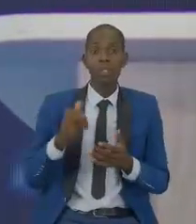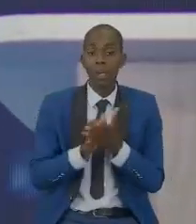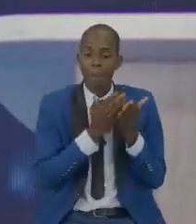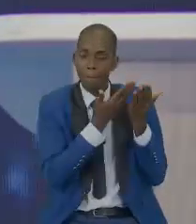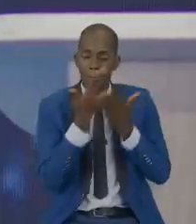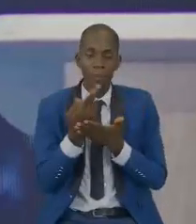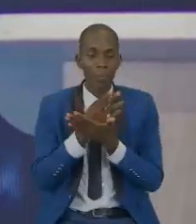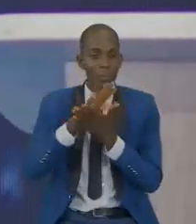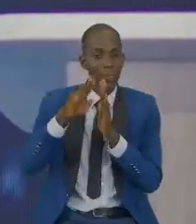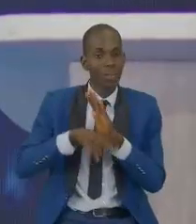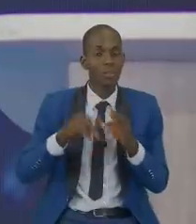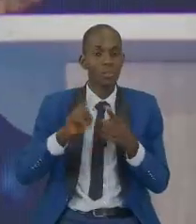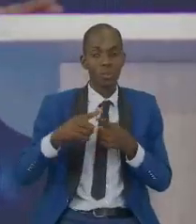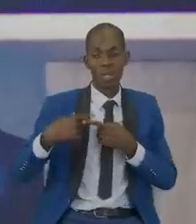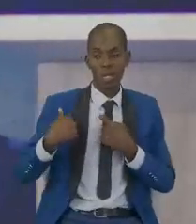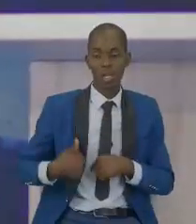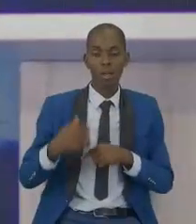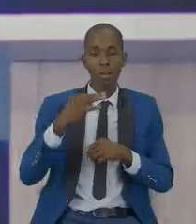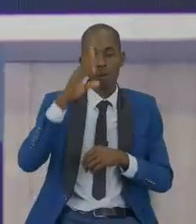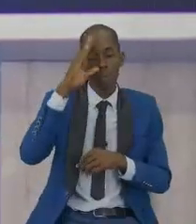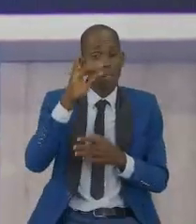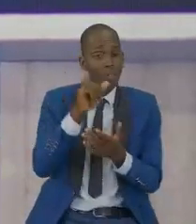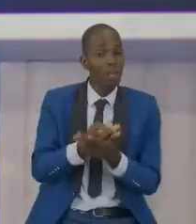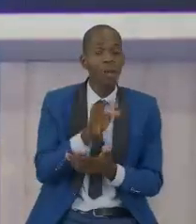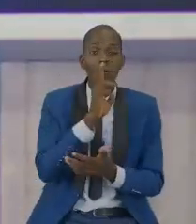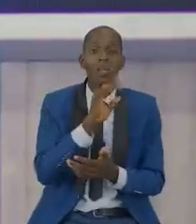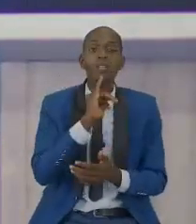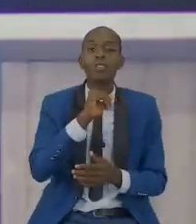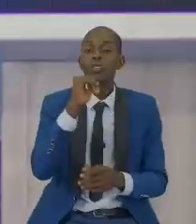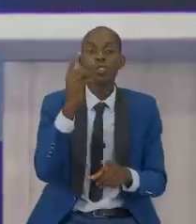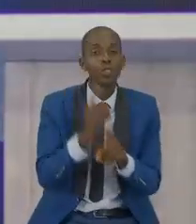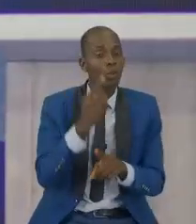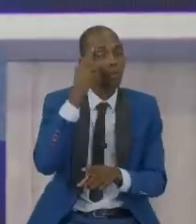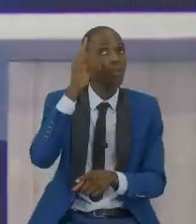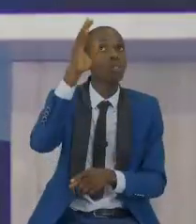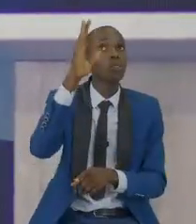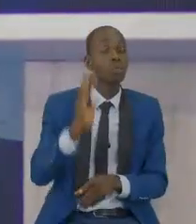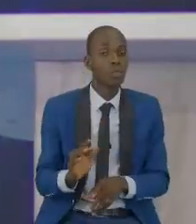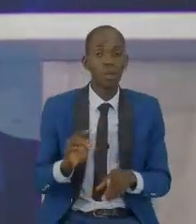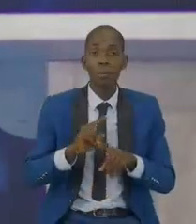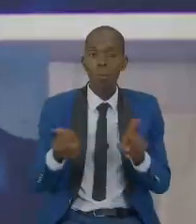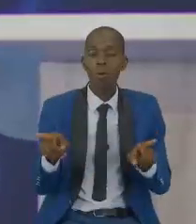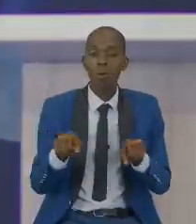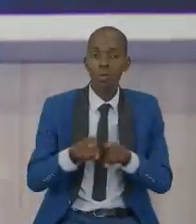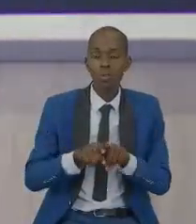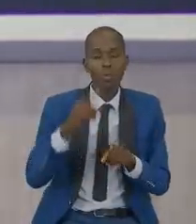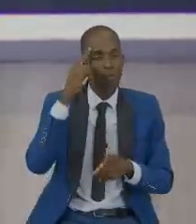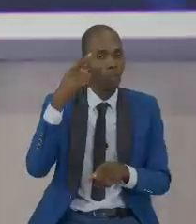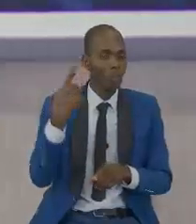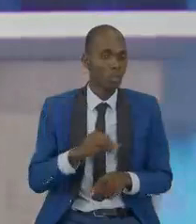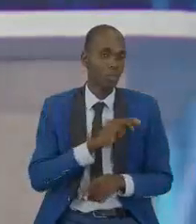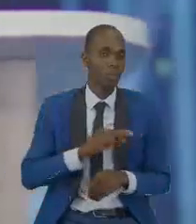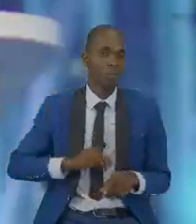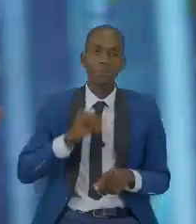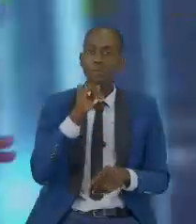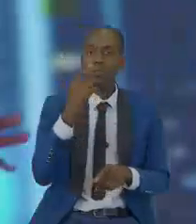into the heart of man. The water is not for only the ministers, it's for the members. Not only for the apostles,